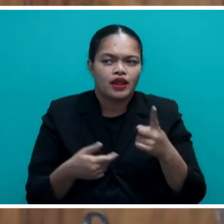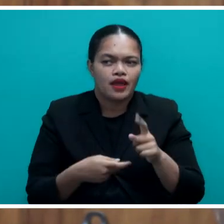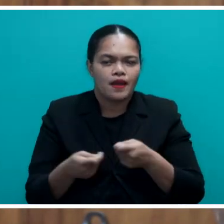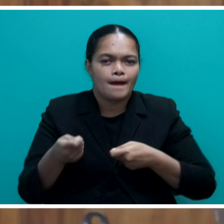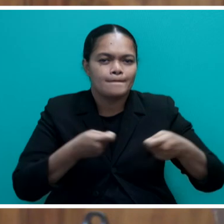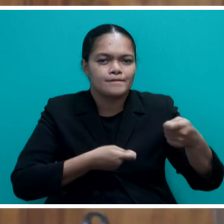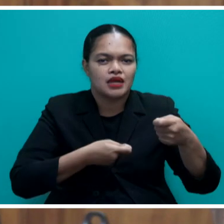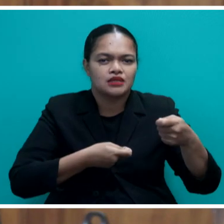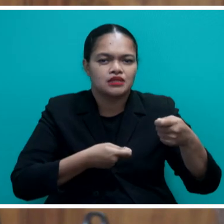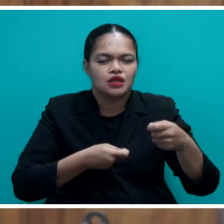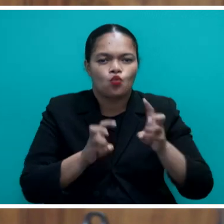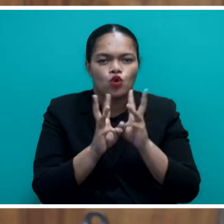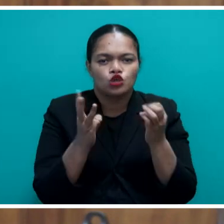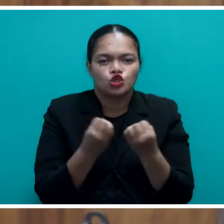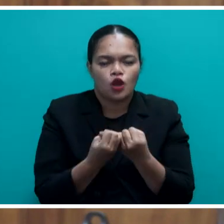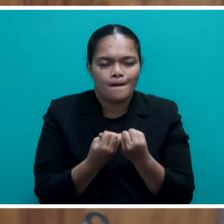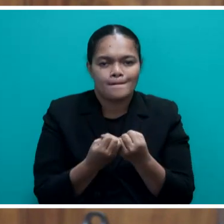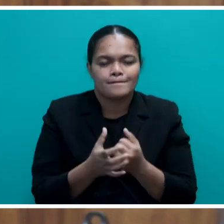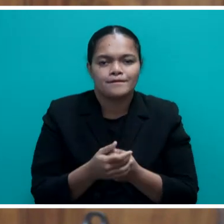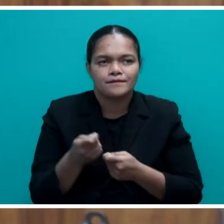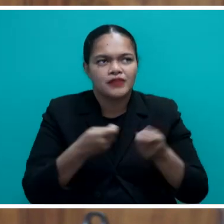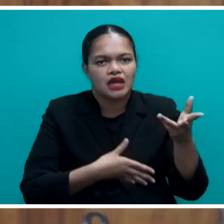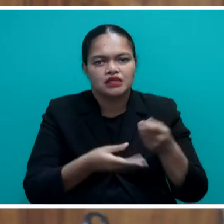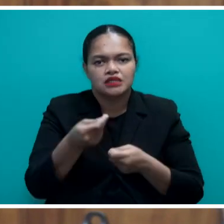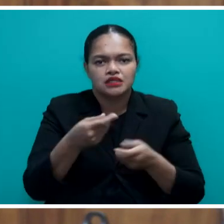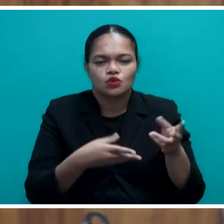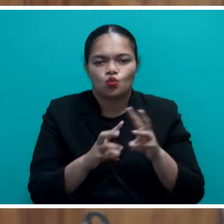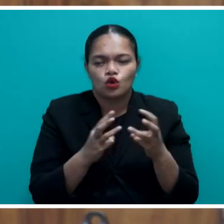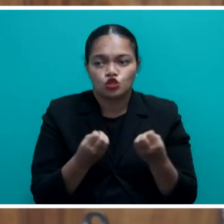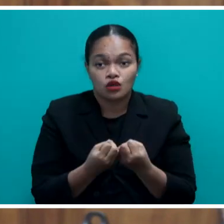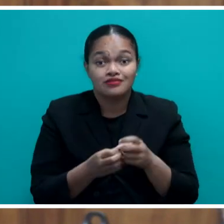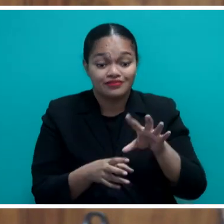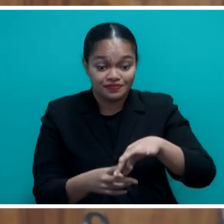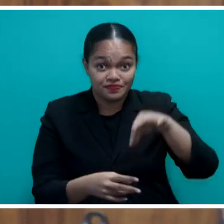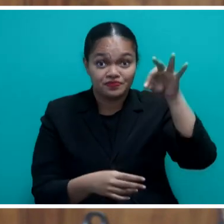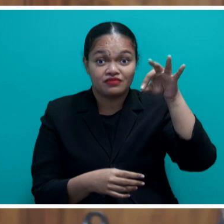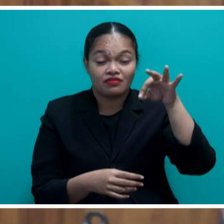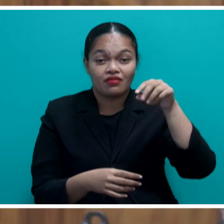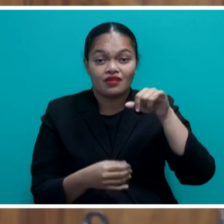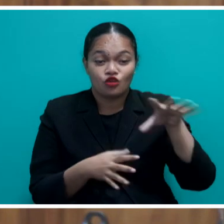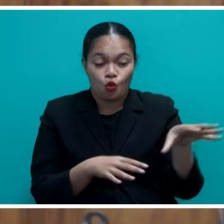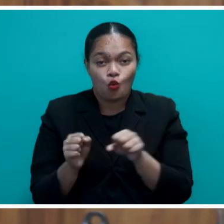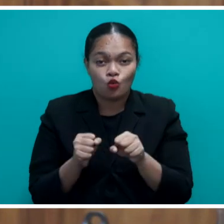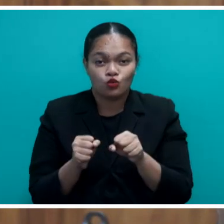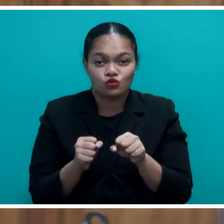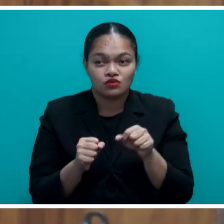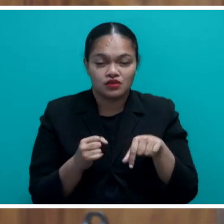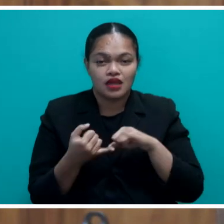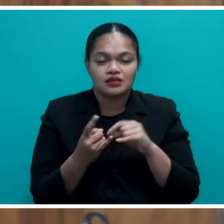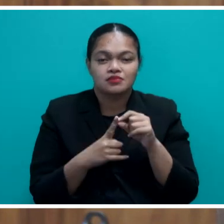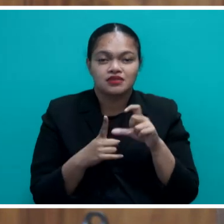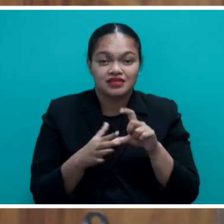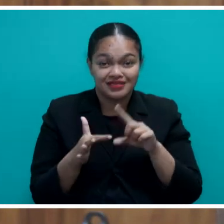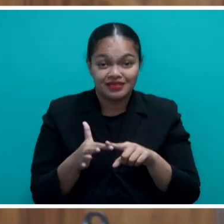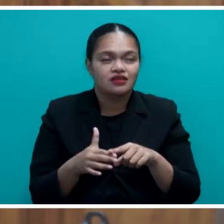Managers Workshop. Mr. Speaker, sir, being selected to host this year's SPTE is a testament to Fiji's